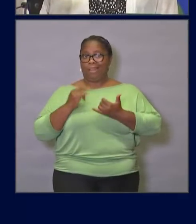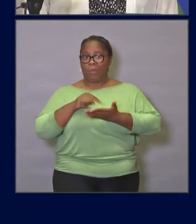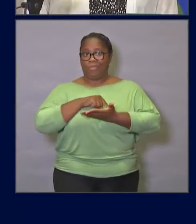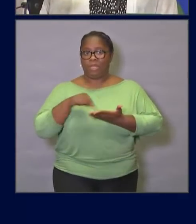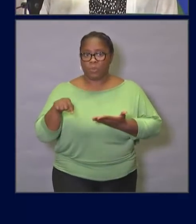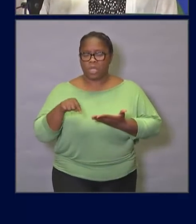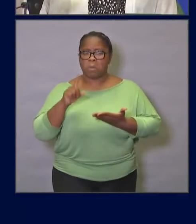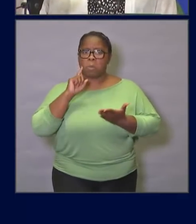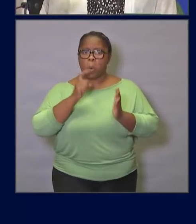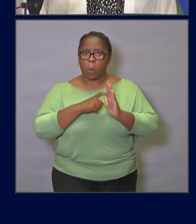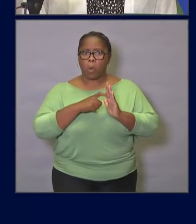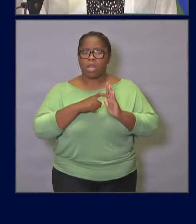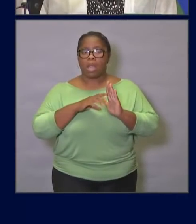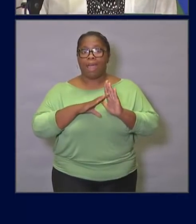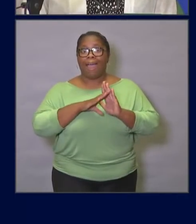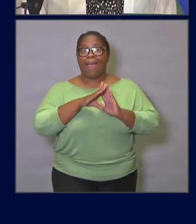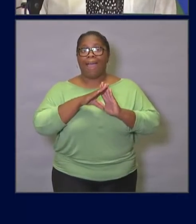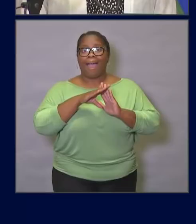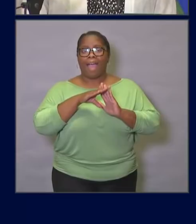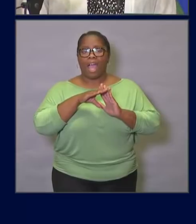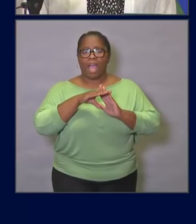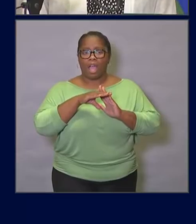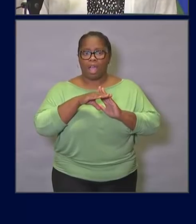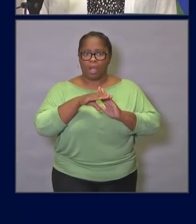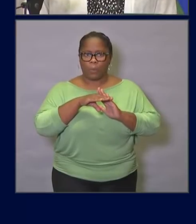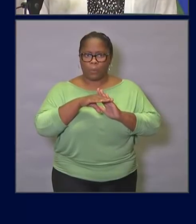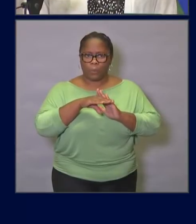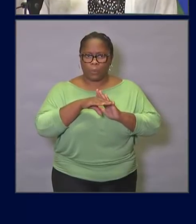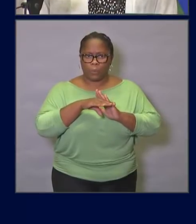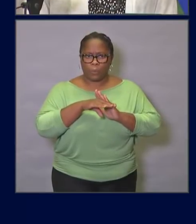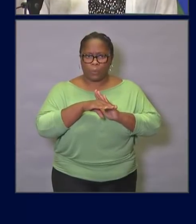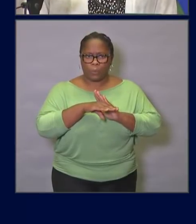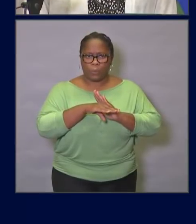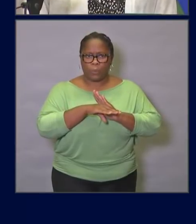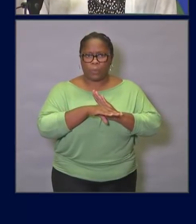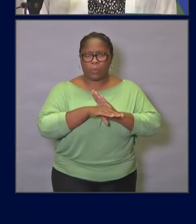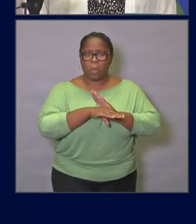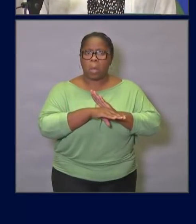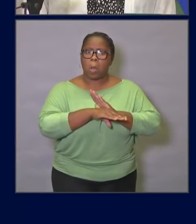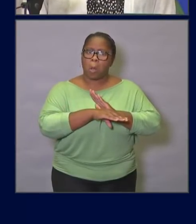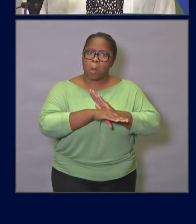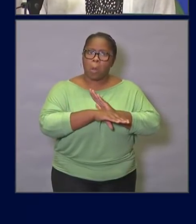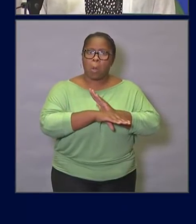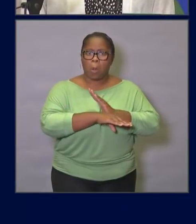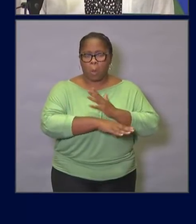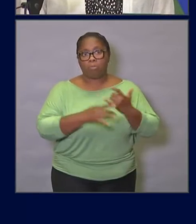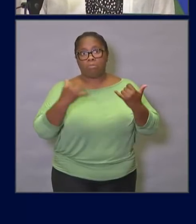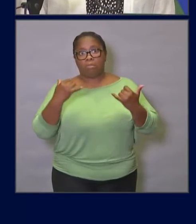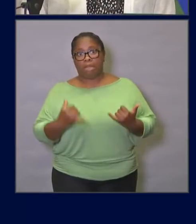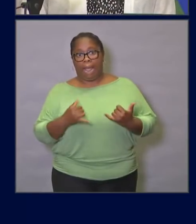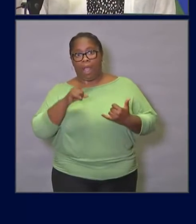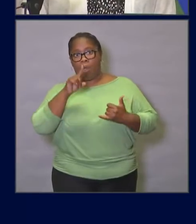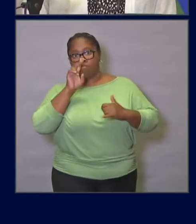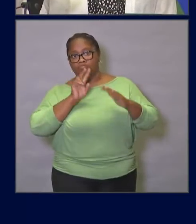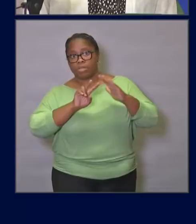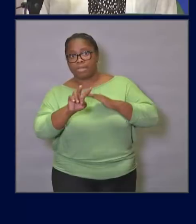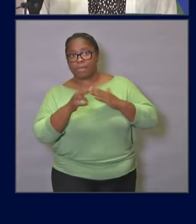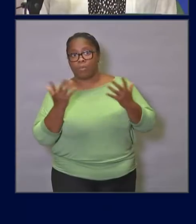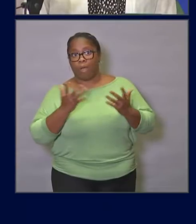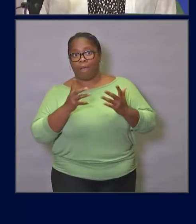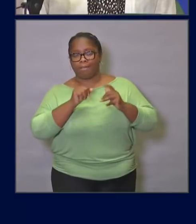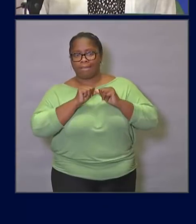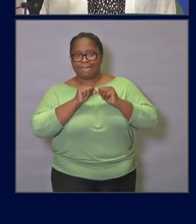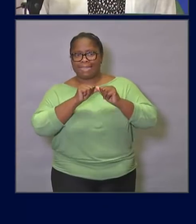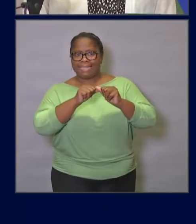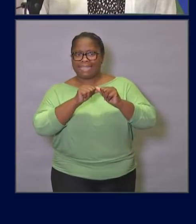very gradual downturn in the number of new hospitalizations. As a result, the model is now predicting an ongoing